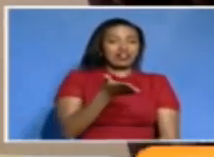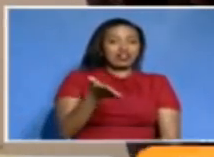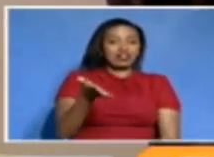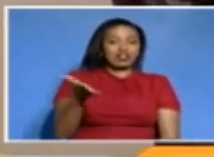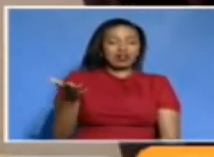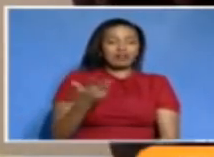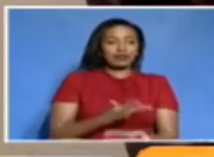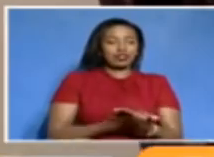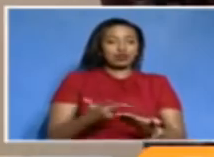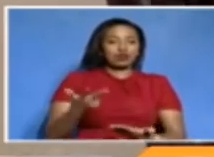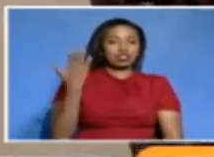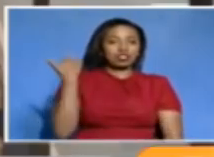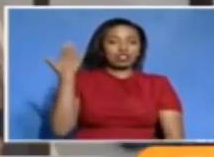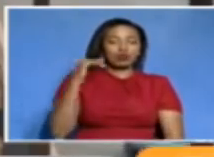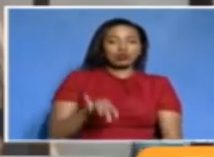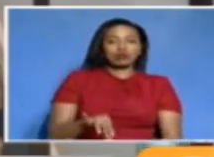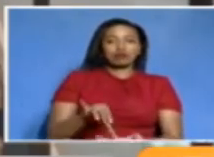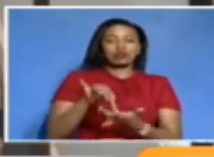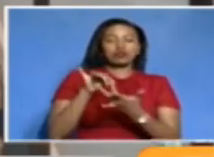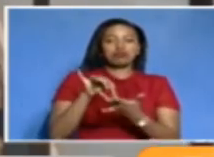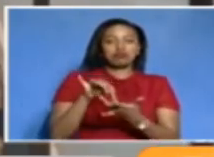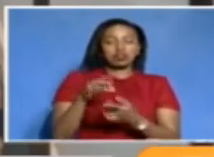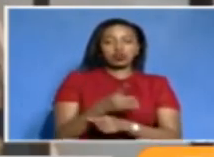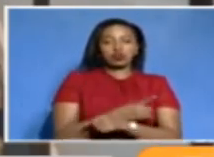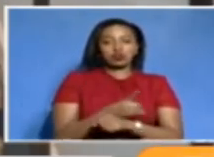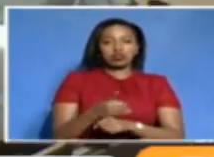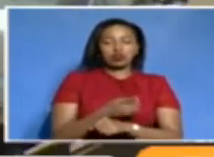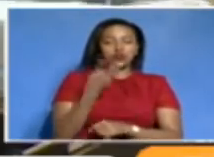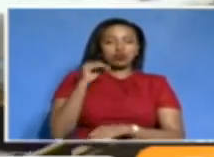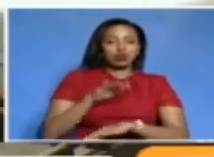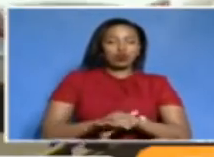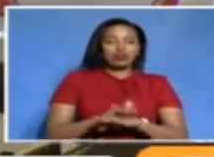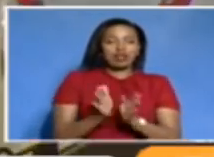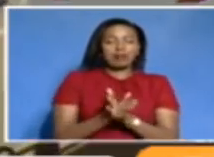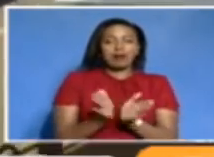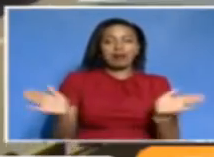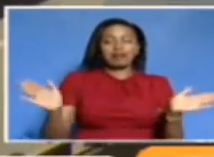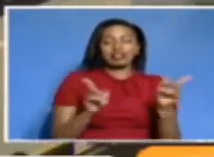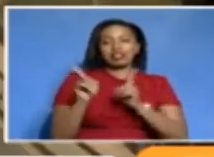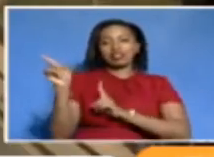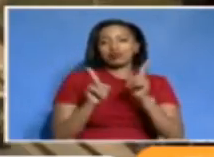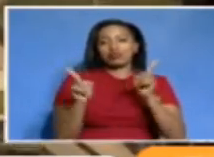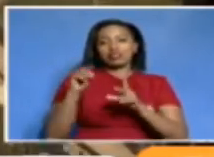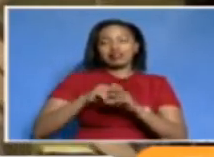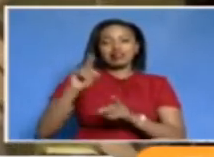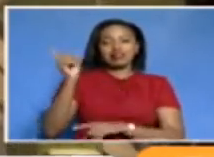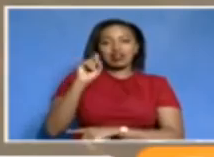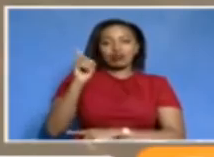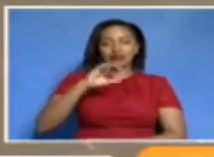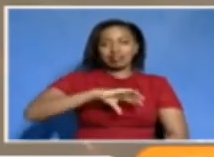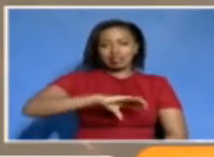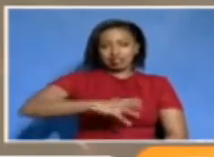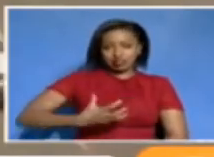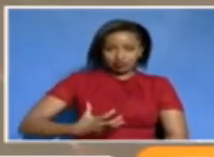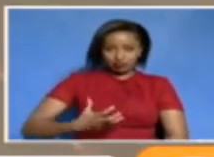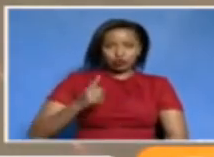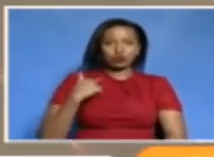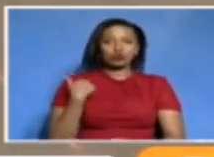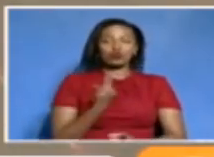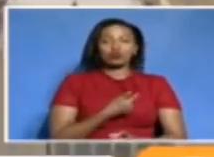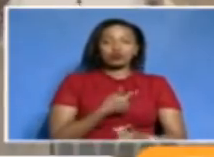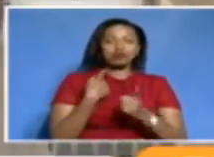3 weeks ago, special assignment took on the subject of public transport in Nairobi City. We spoke to the